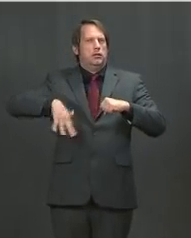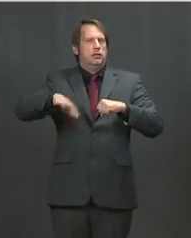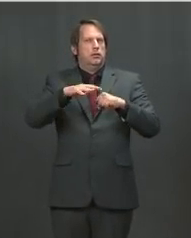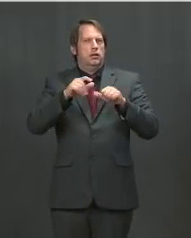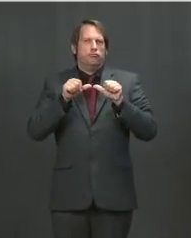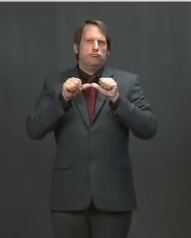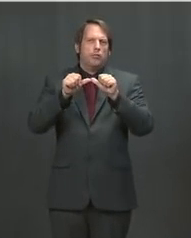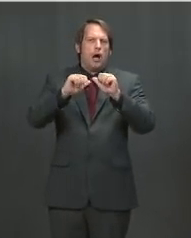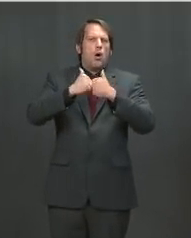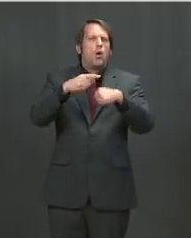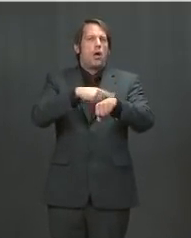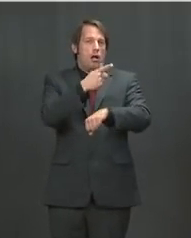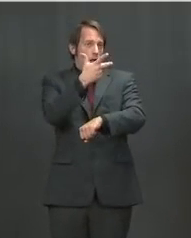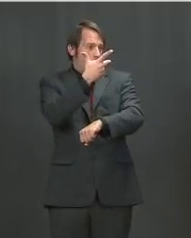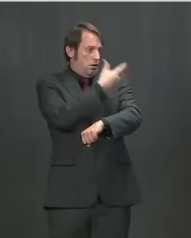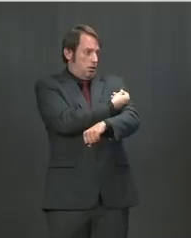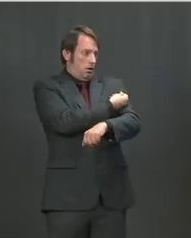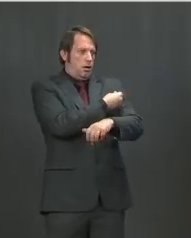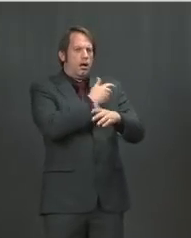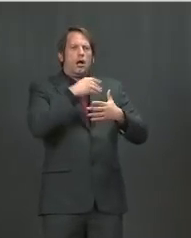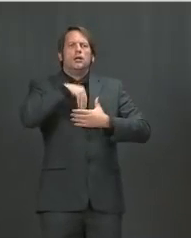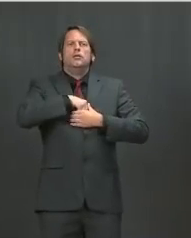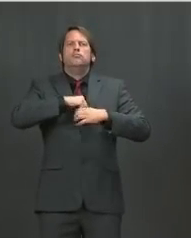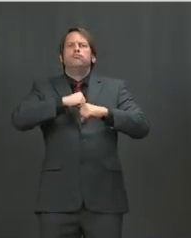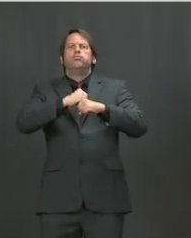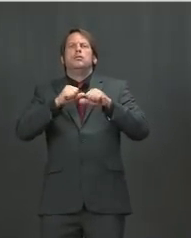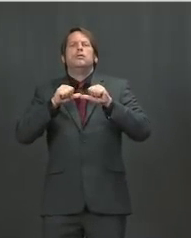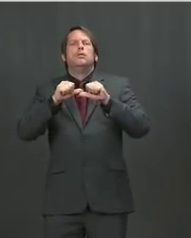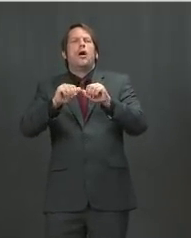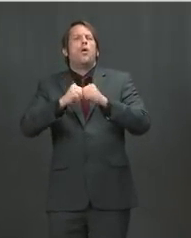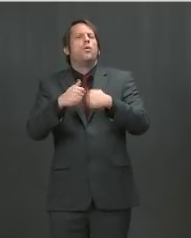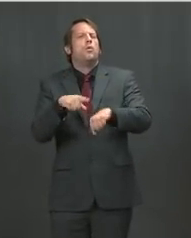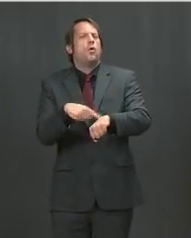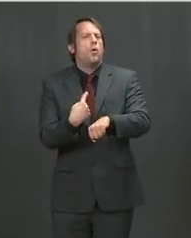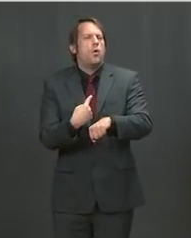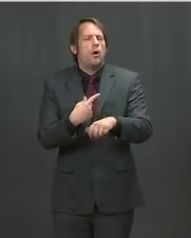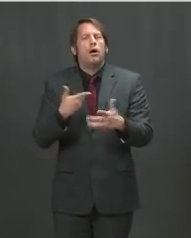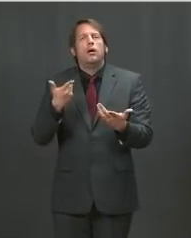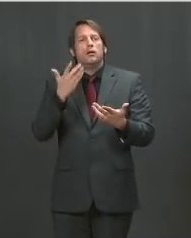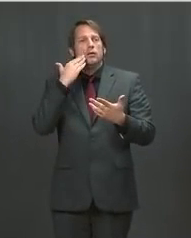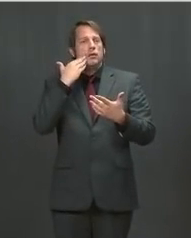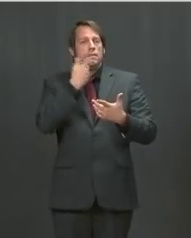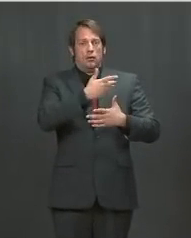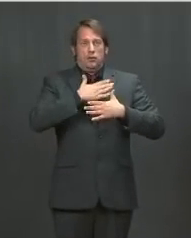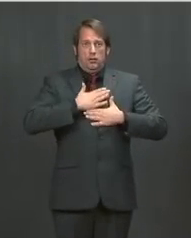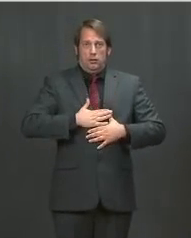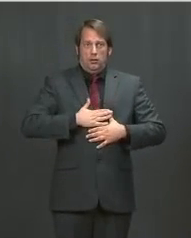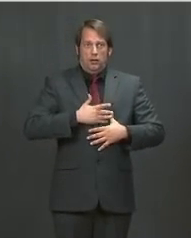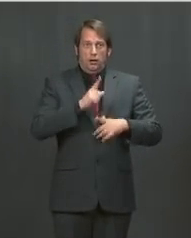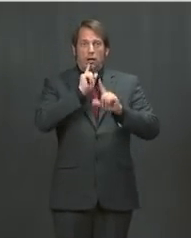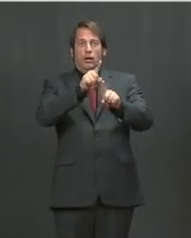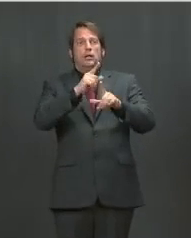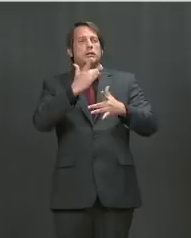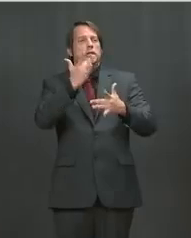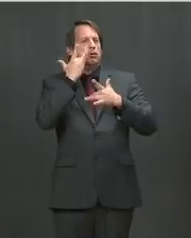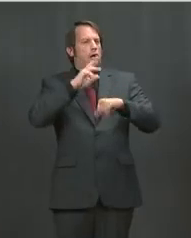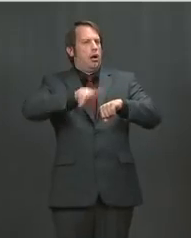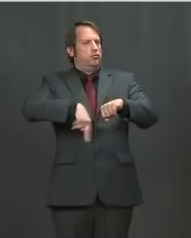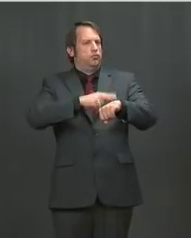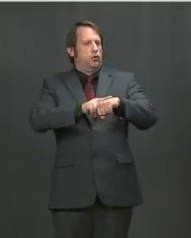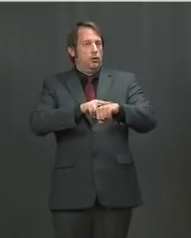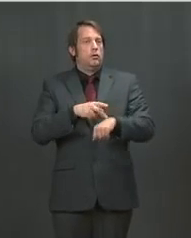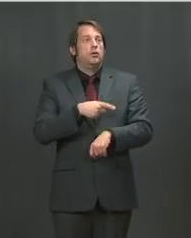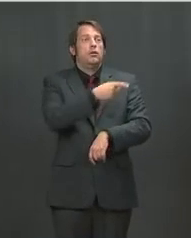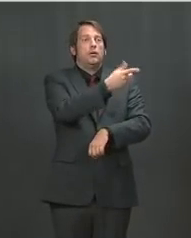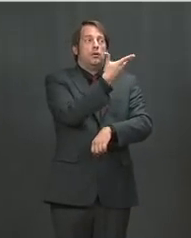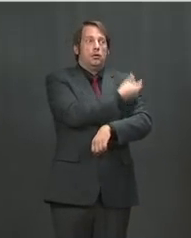the duration of immunity to natural infection and the duration following vaccination. Next slide.